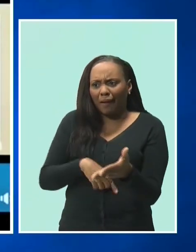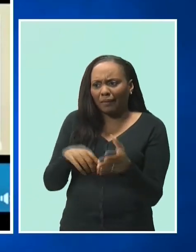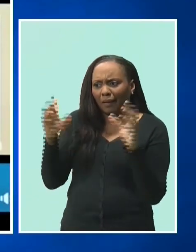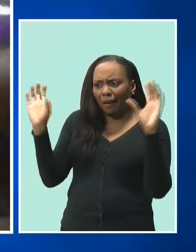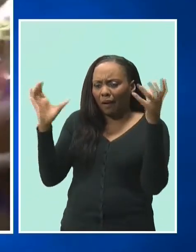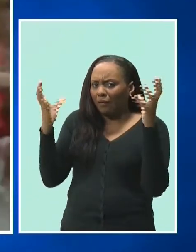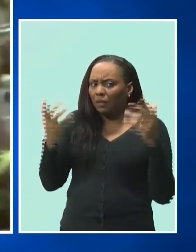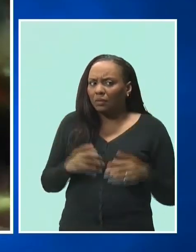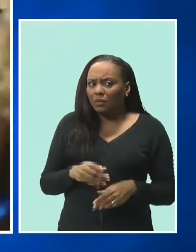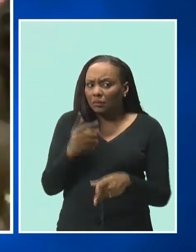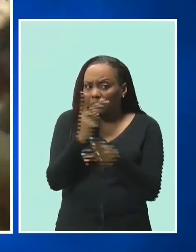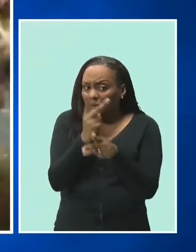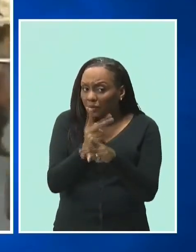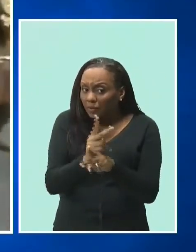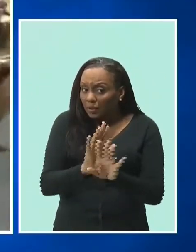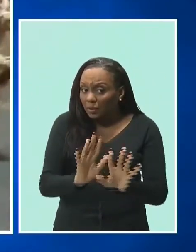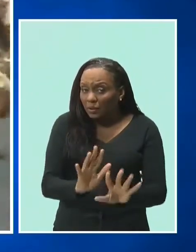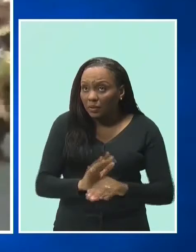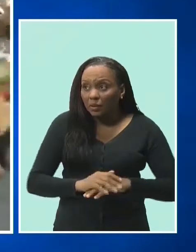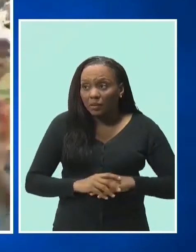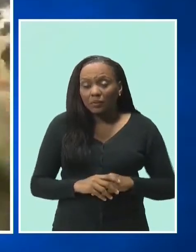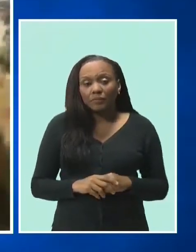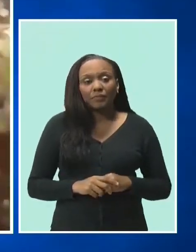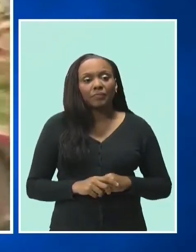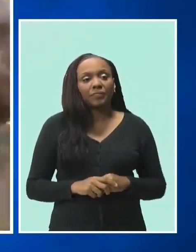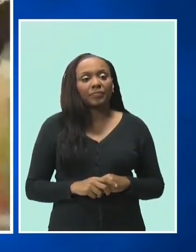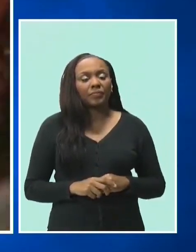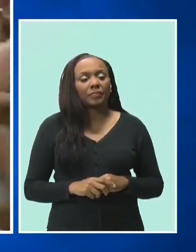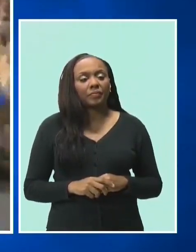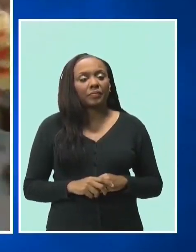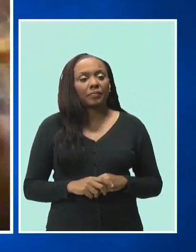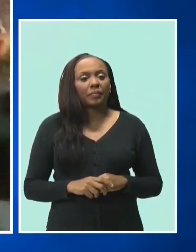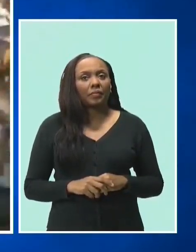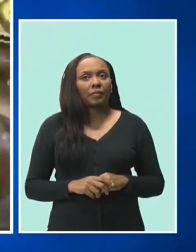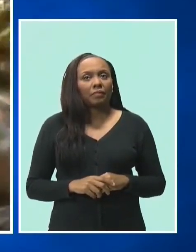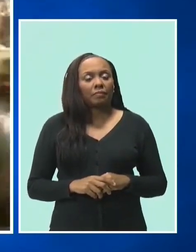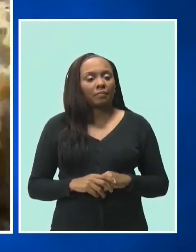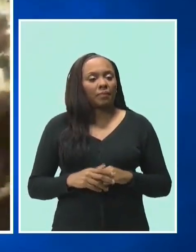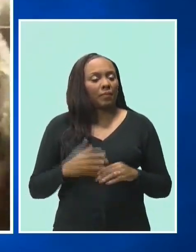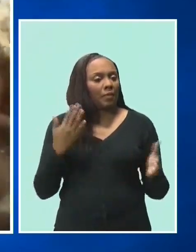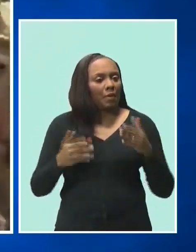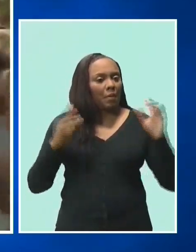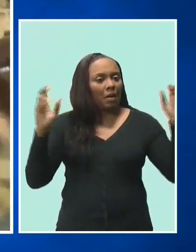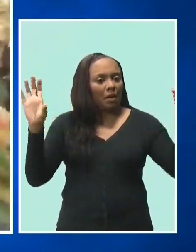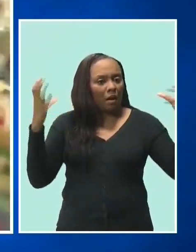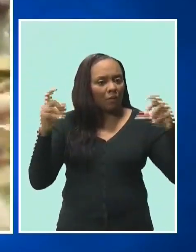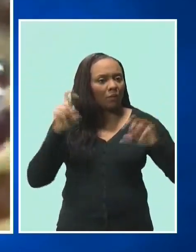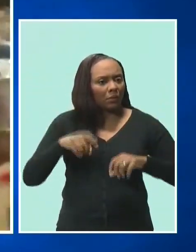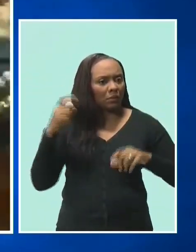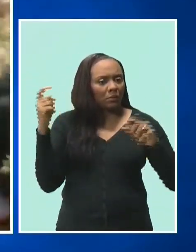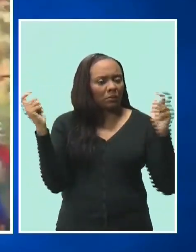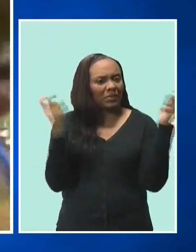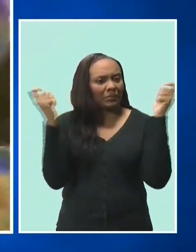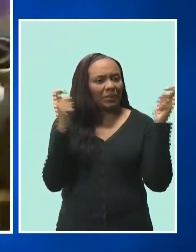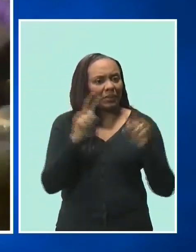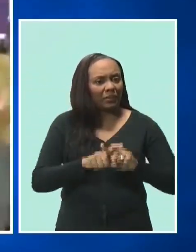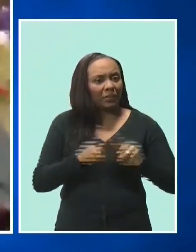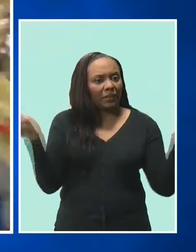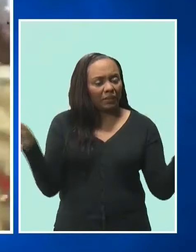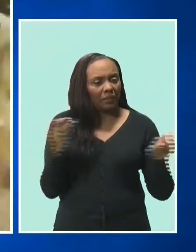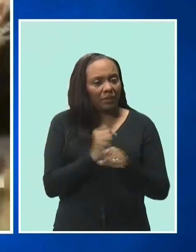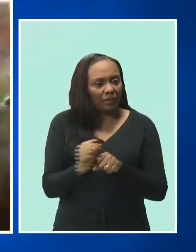2021. Dr. Reid also hinted that Carnival may need to be celebrated differently come next year. And one